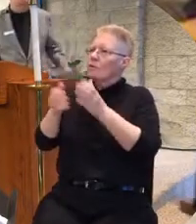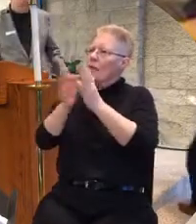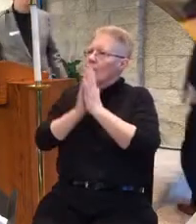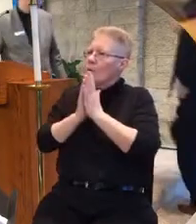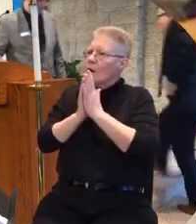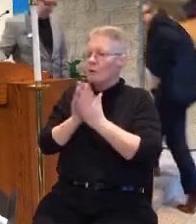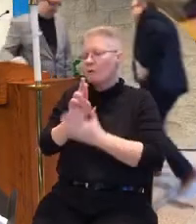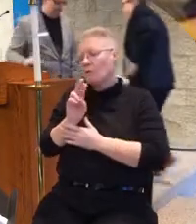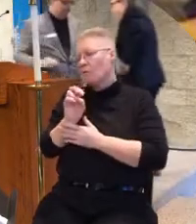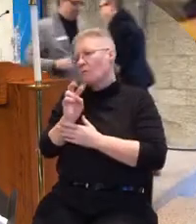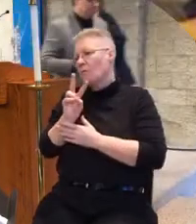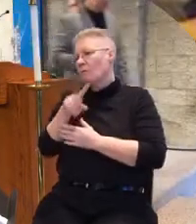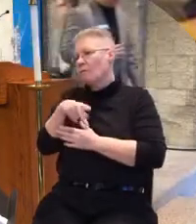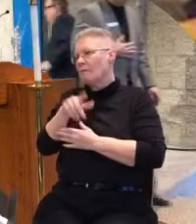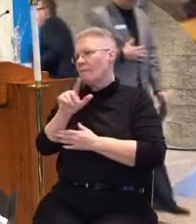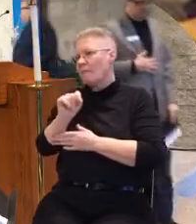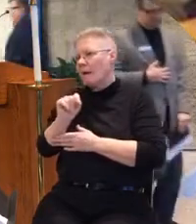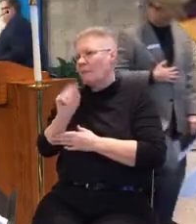Pat.